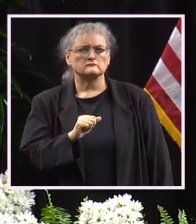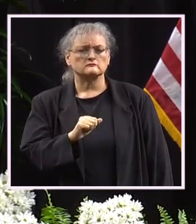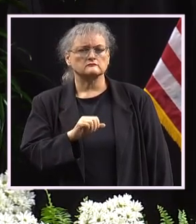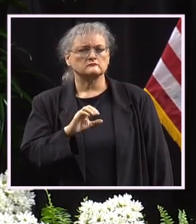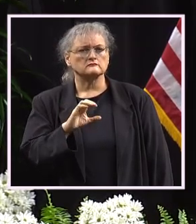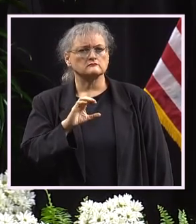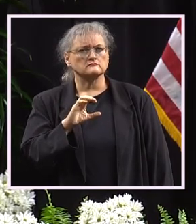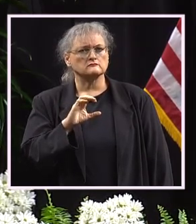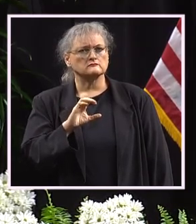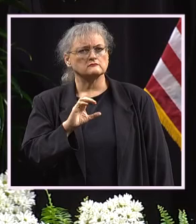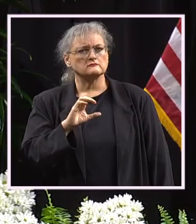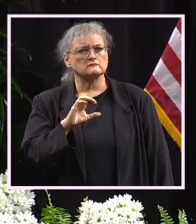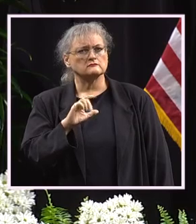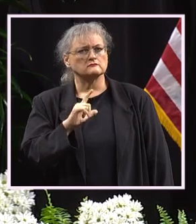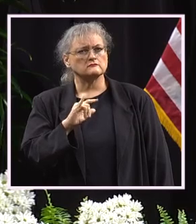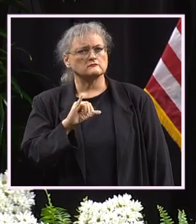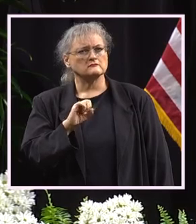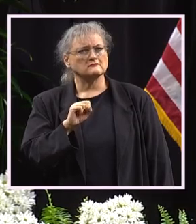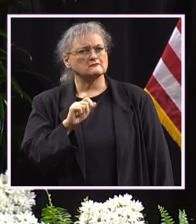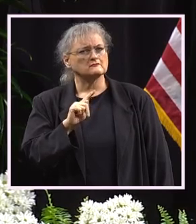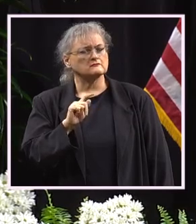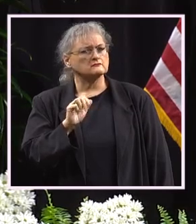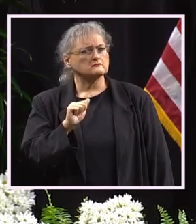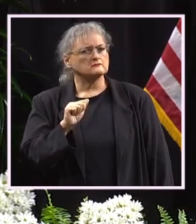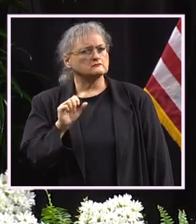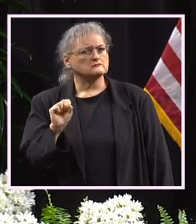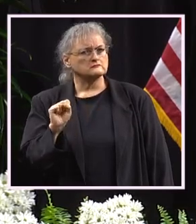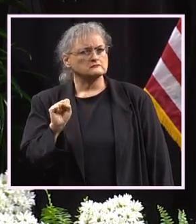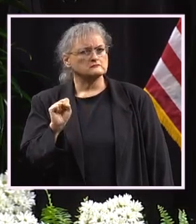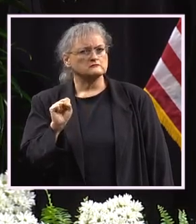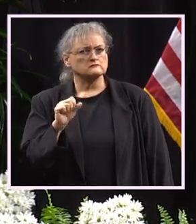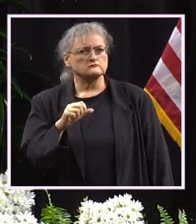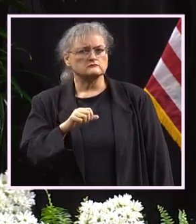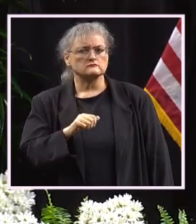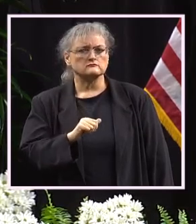Callista R. Stevens, Master of Science.